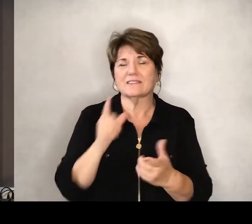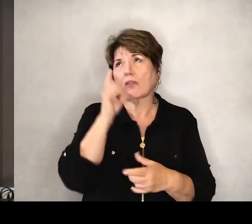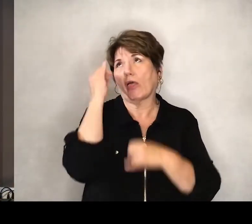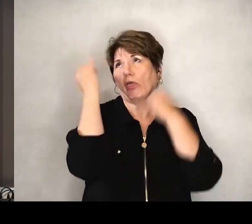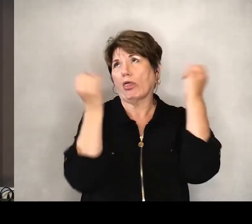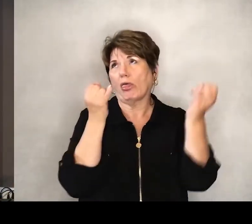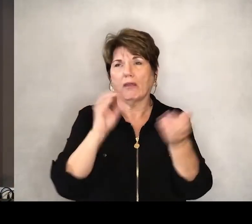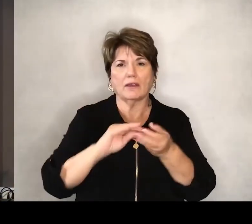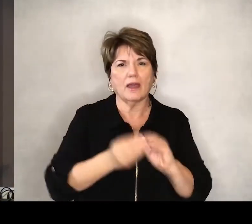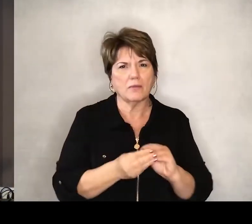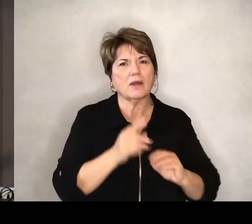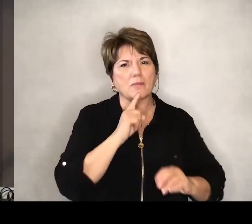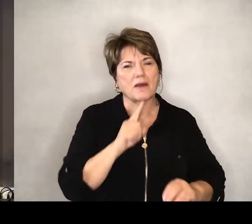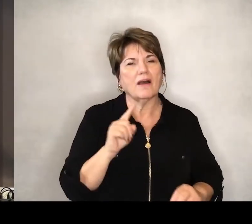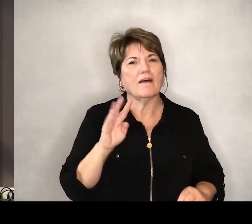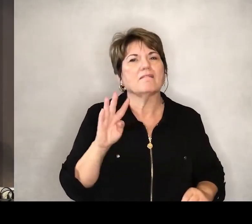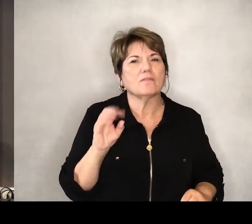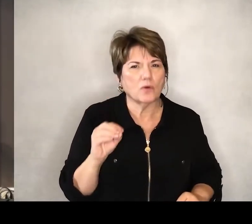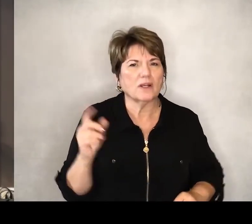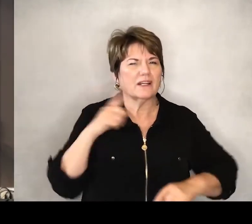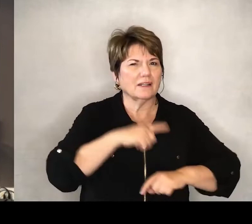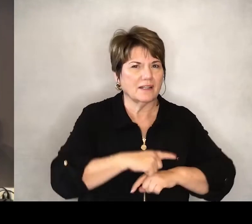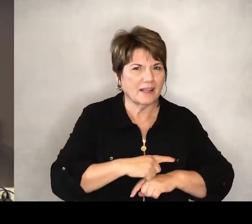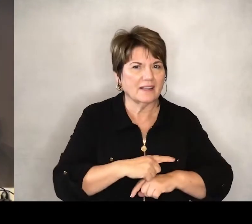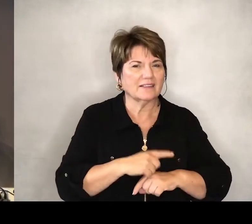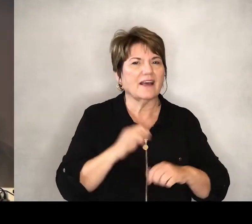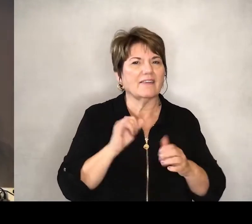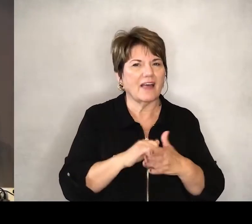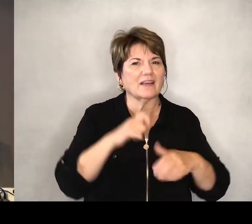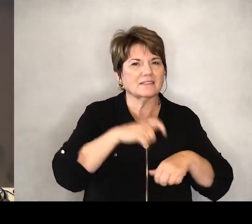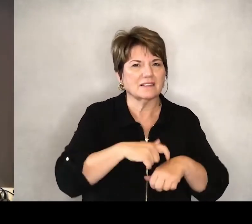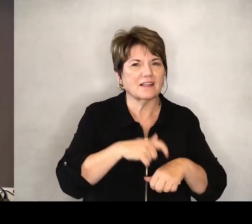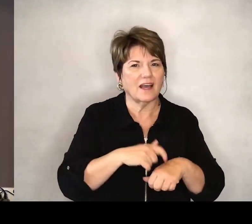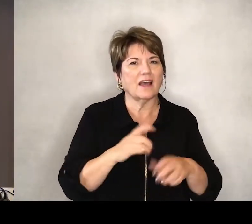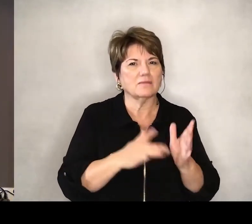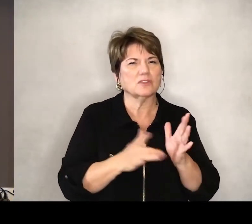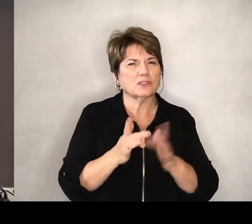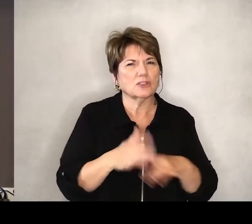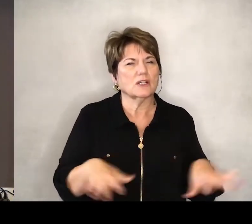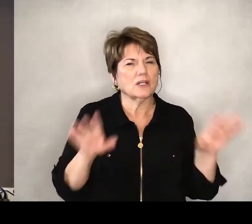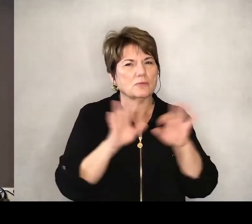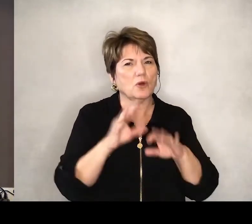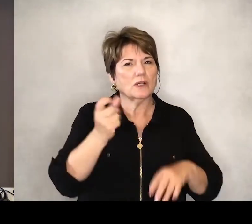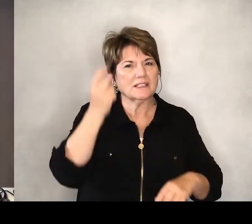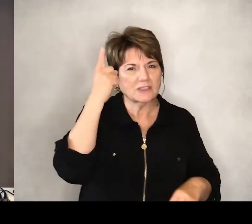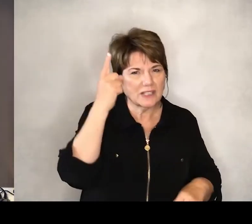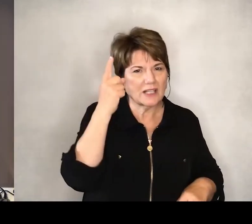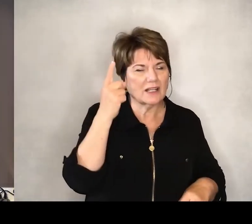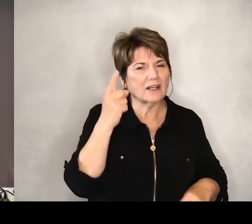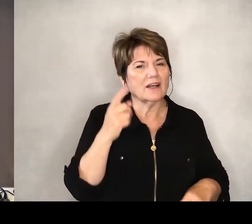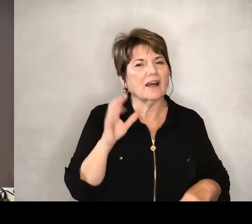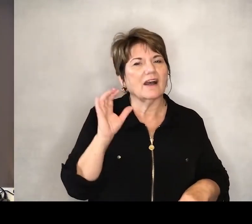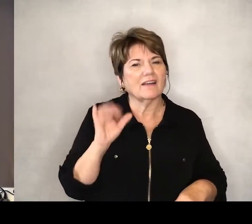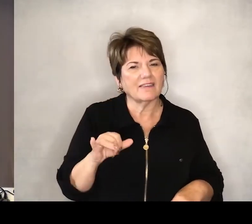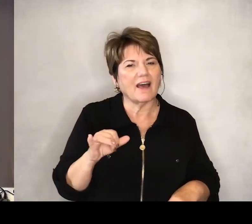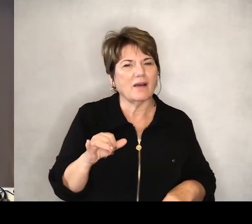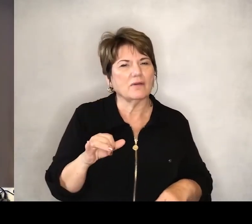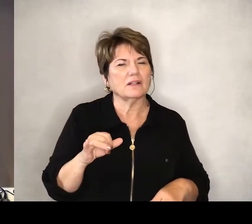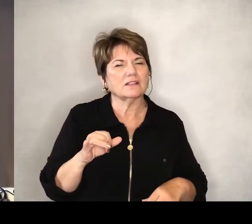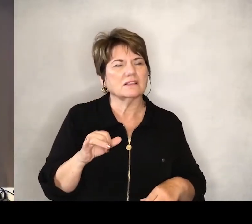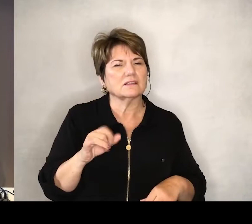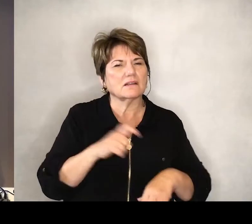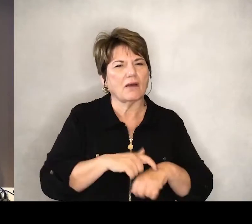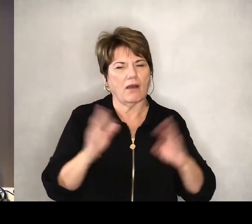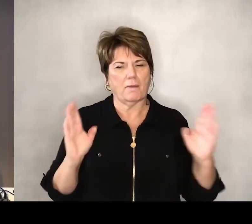I've seen like 40 days. This was the amount of time that he spent. It's important sort of understand that there was a particular time, and then he goes up